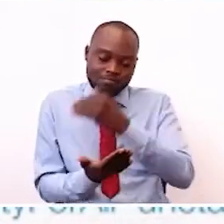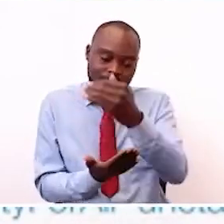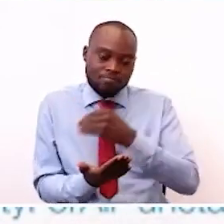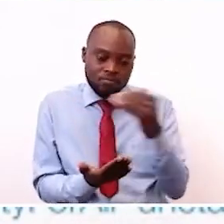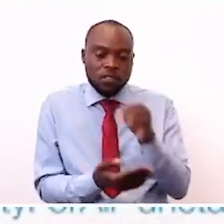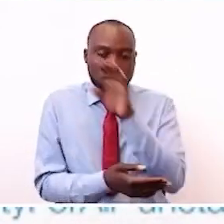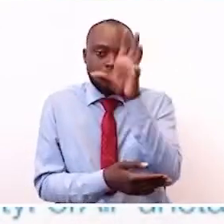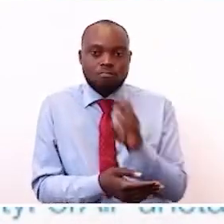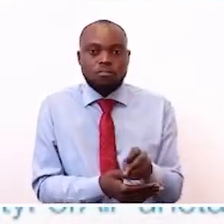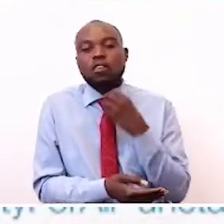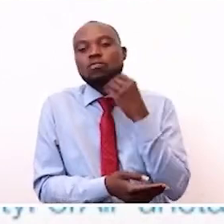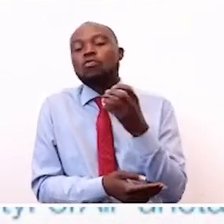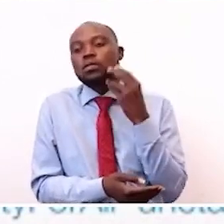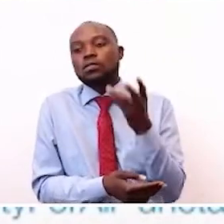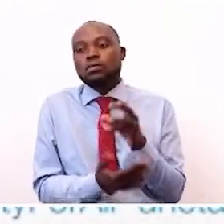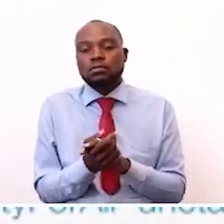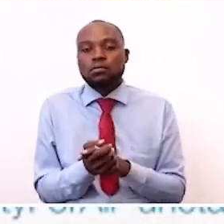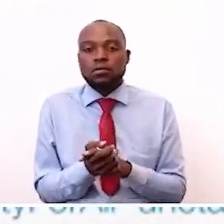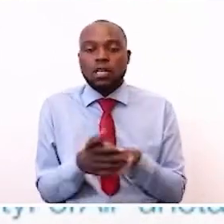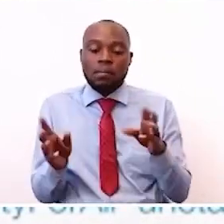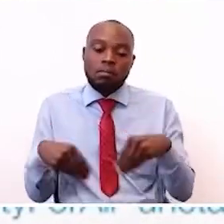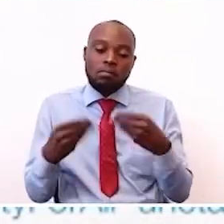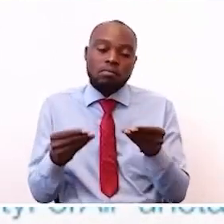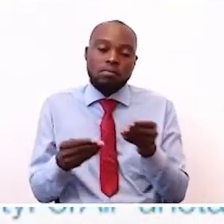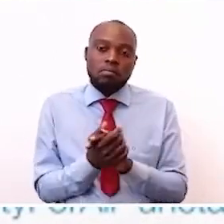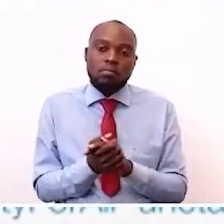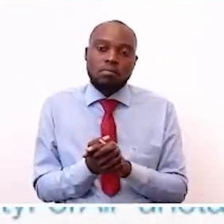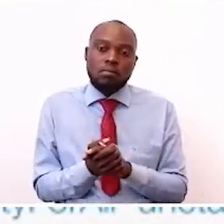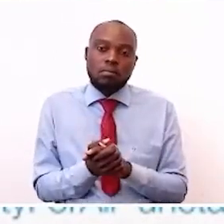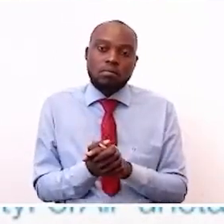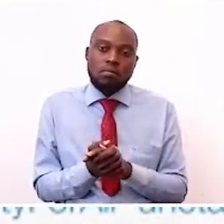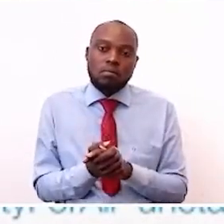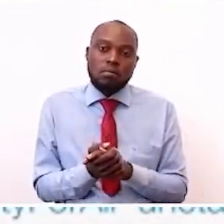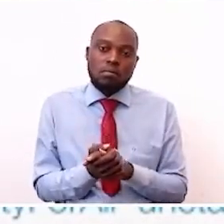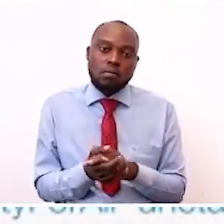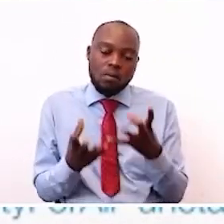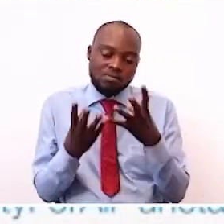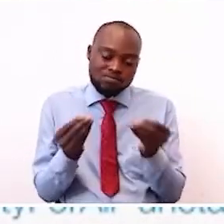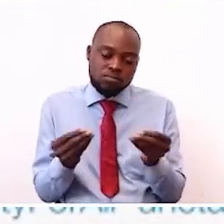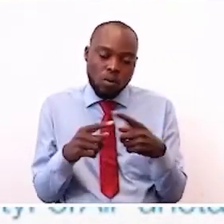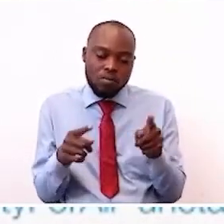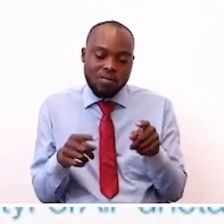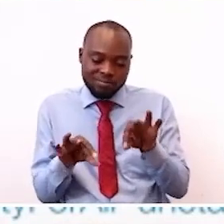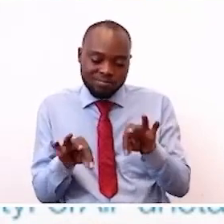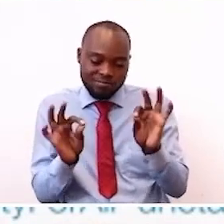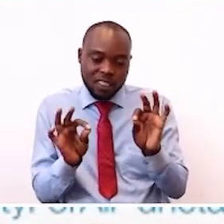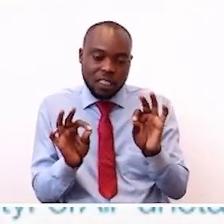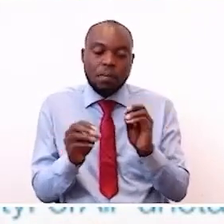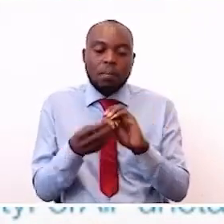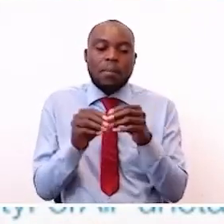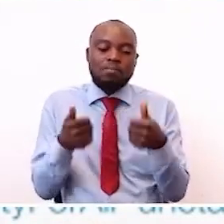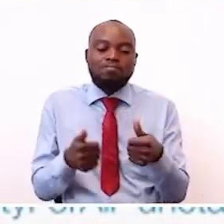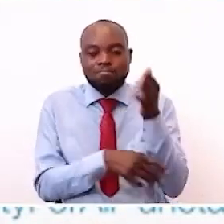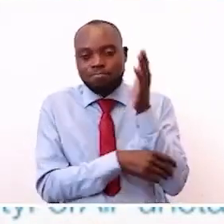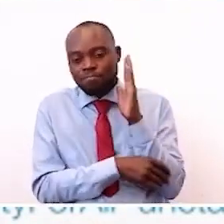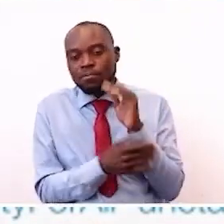African voice that provides a call and a determination to create something new, but it